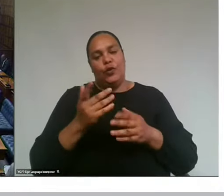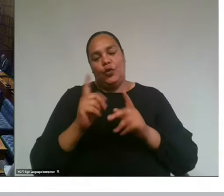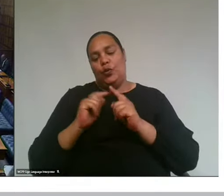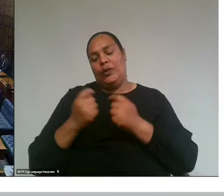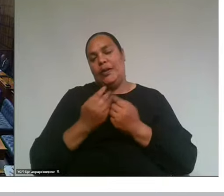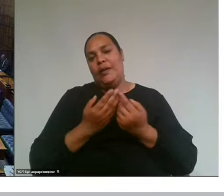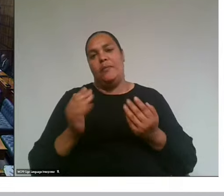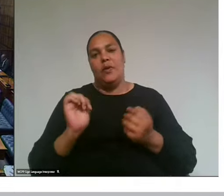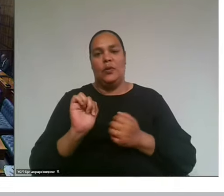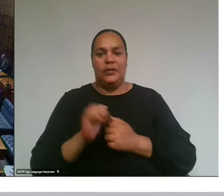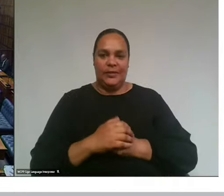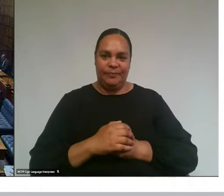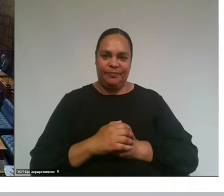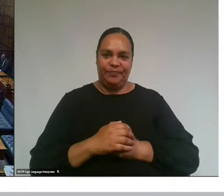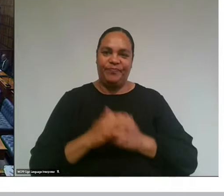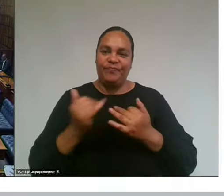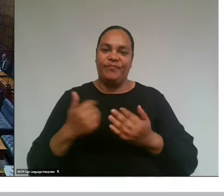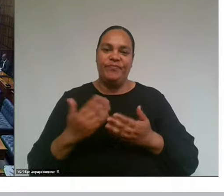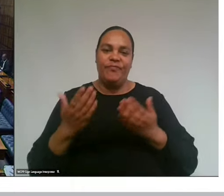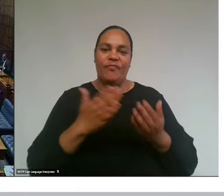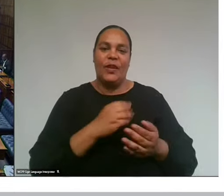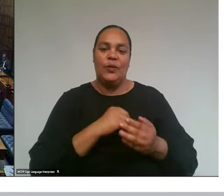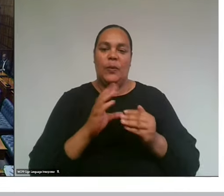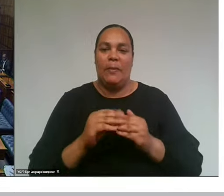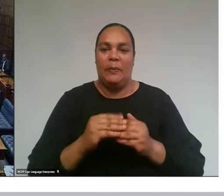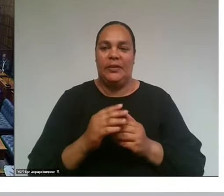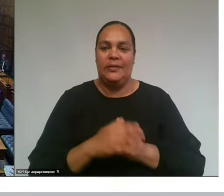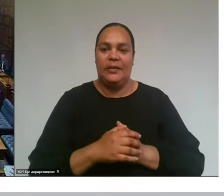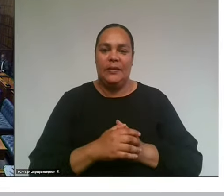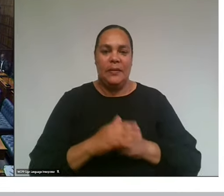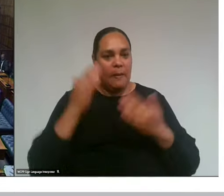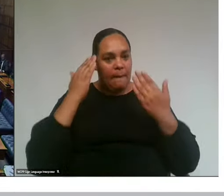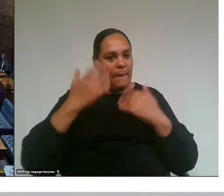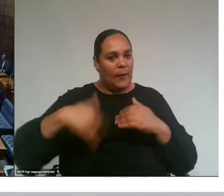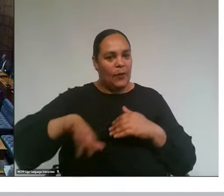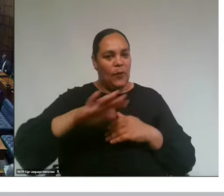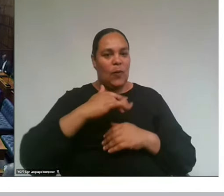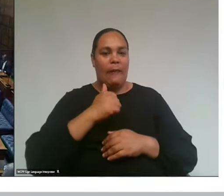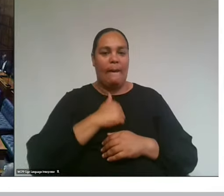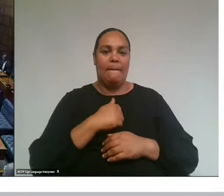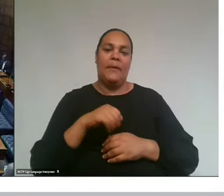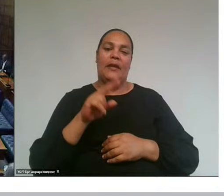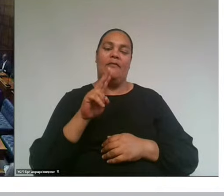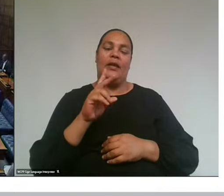team all right with that I'll hand over to the members good morning everybody